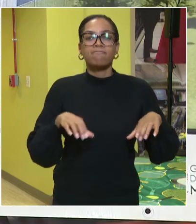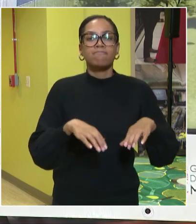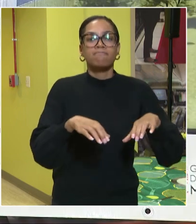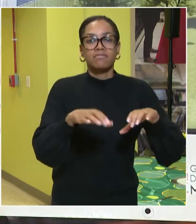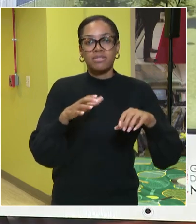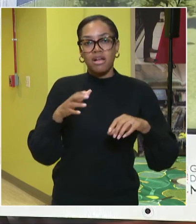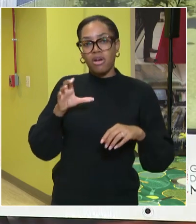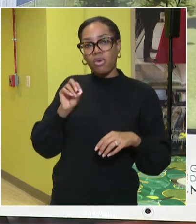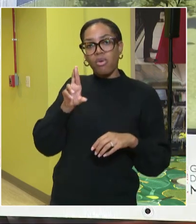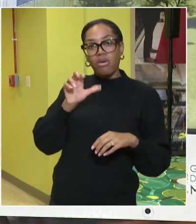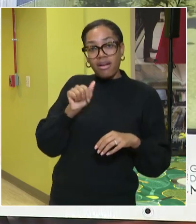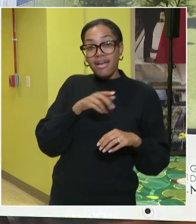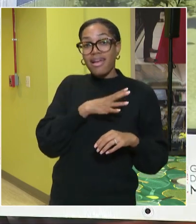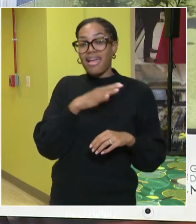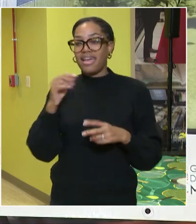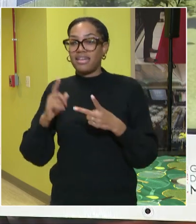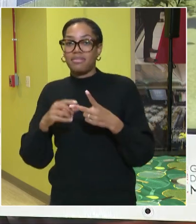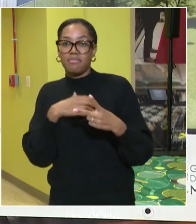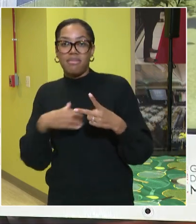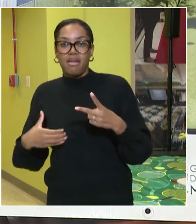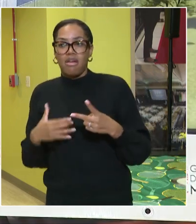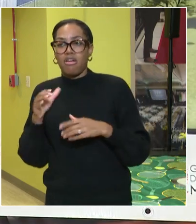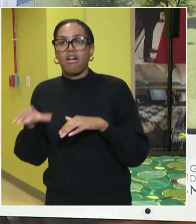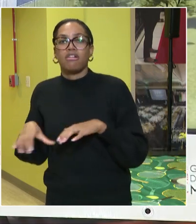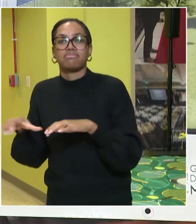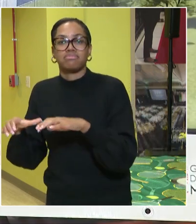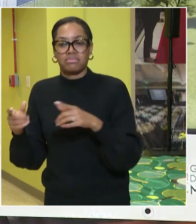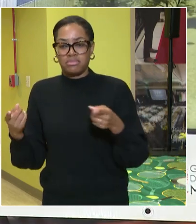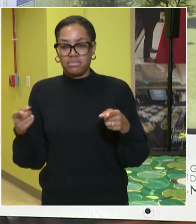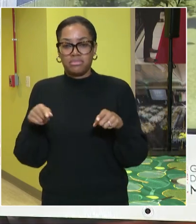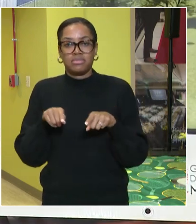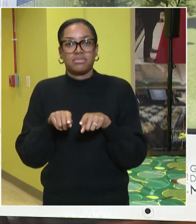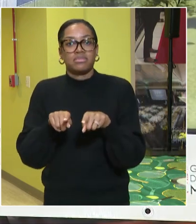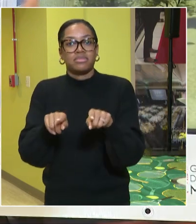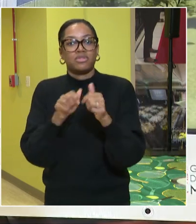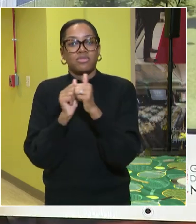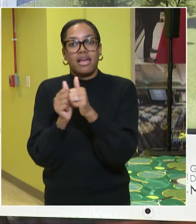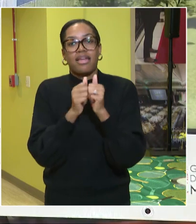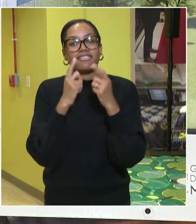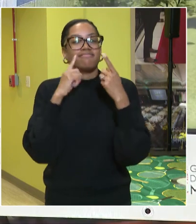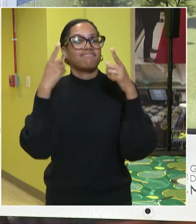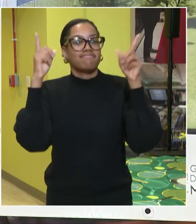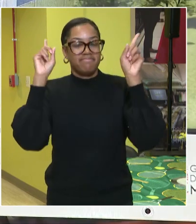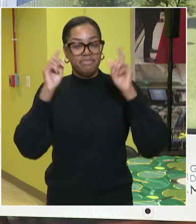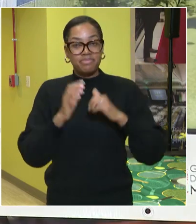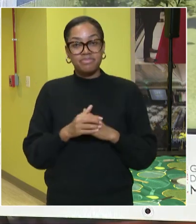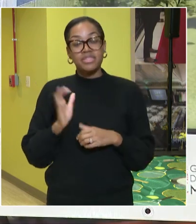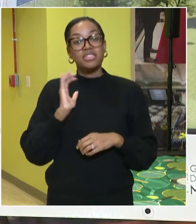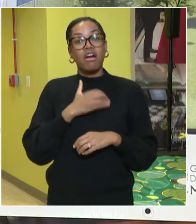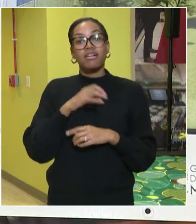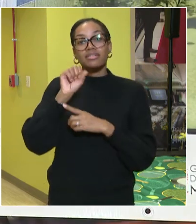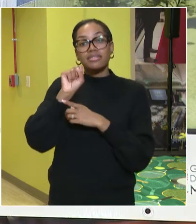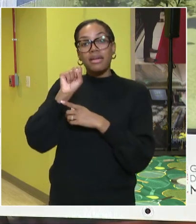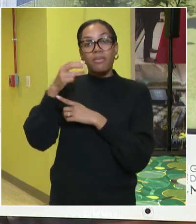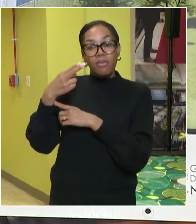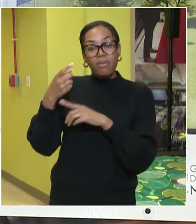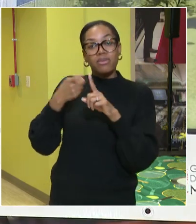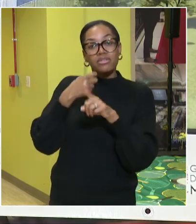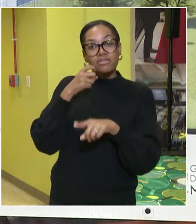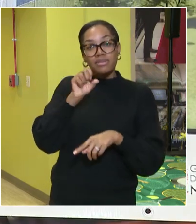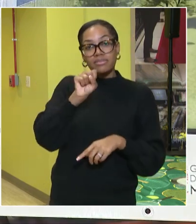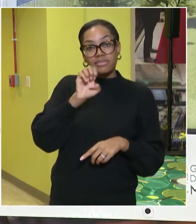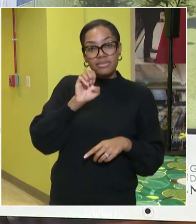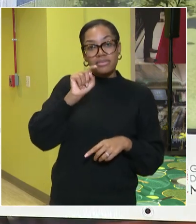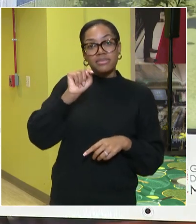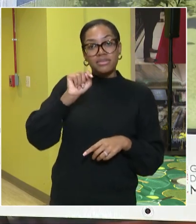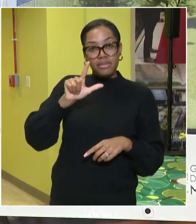That's how these projects come into fruition. So thank you all both. Also want to thank our stakeholders from the Southeast Tennis and Learning Center. I think the ANC